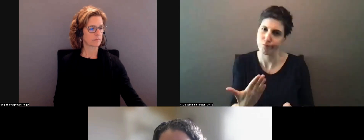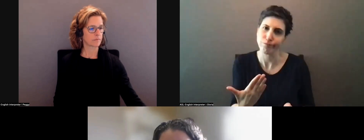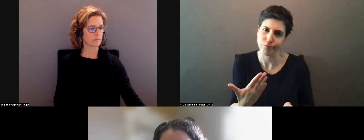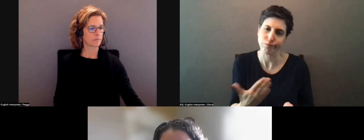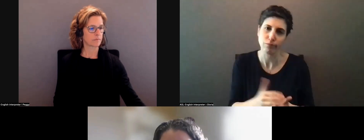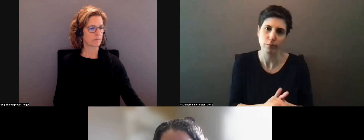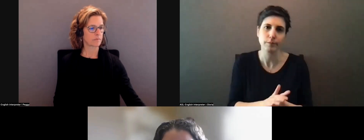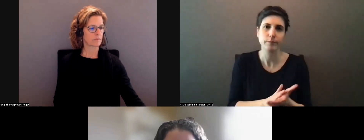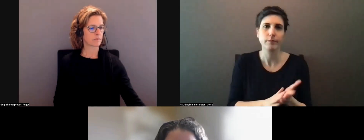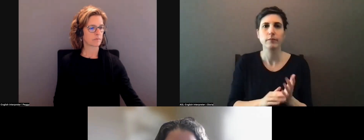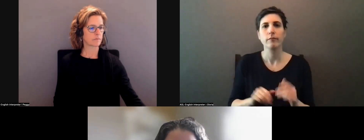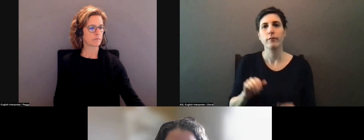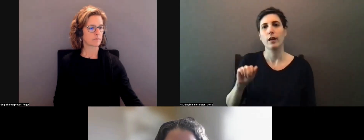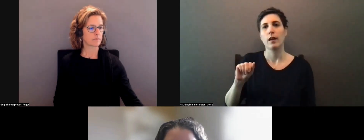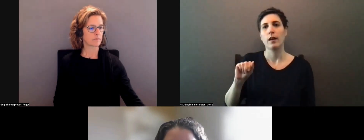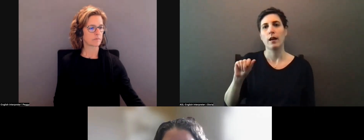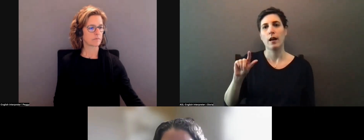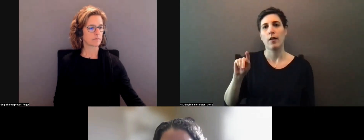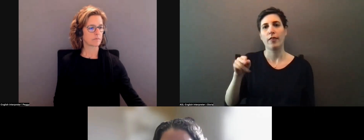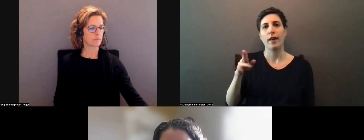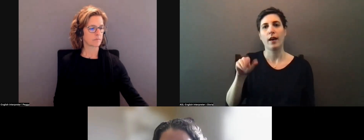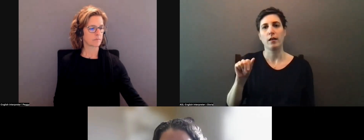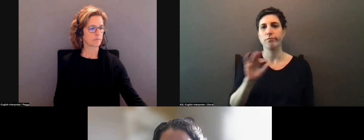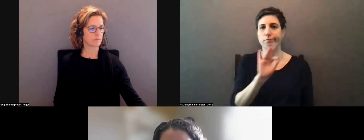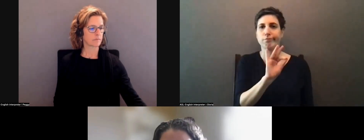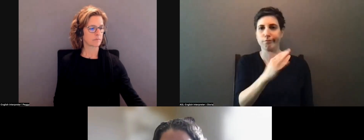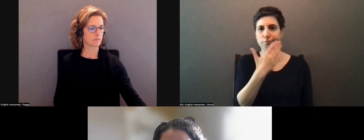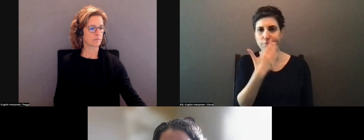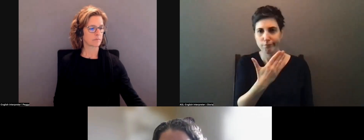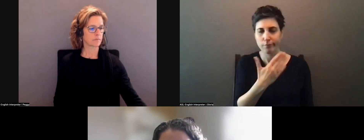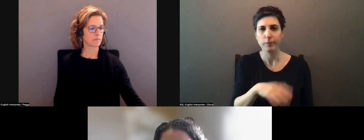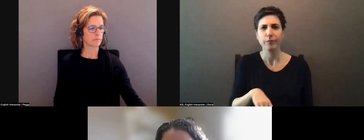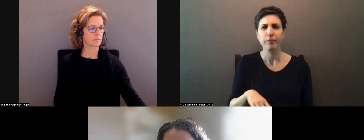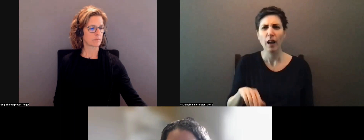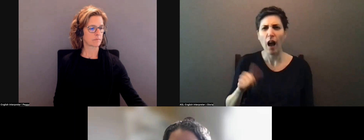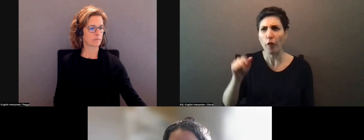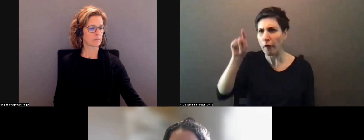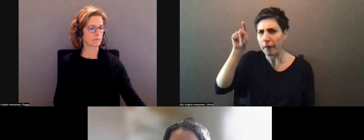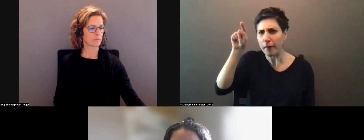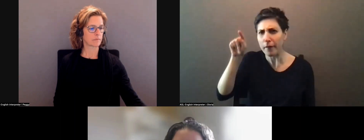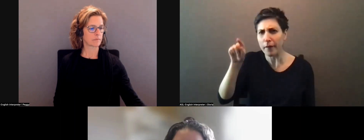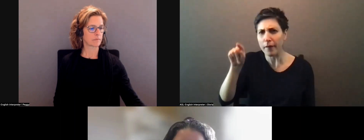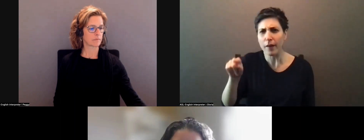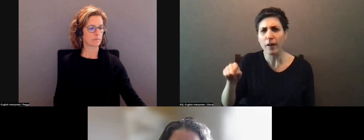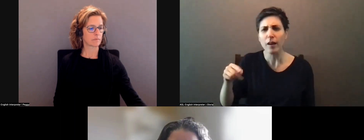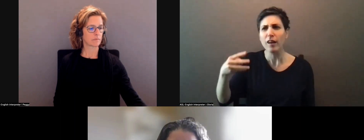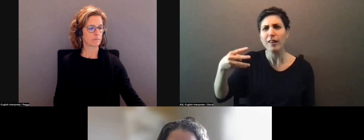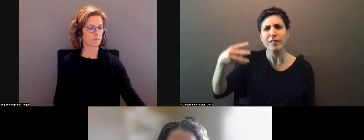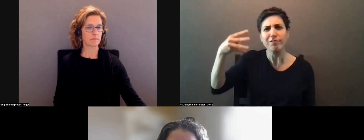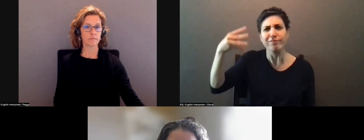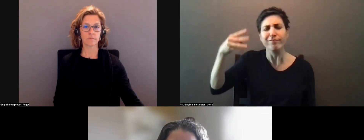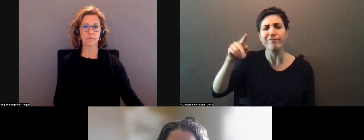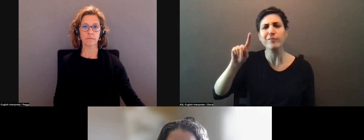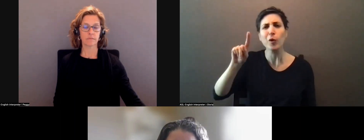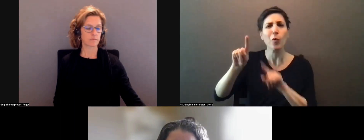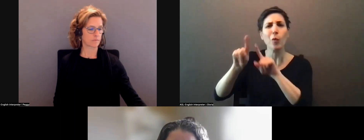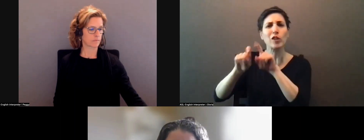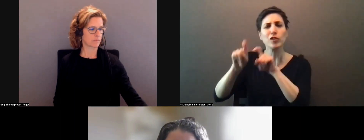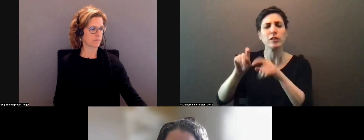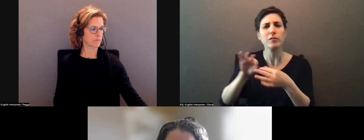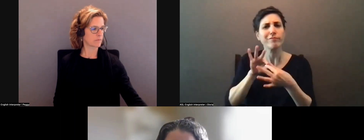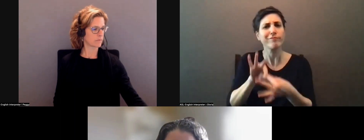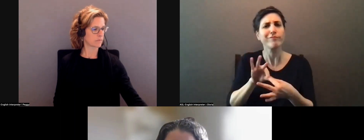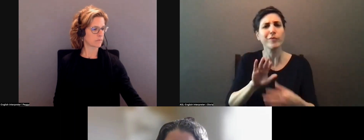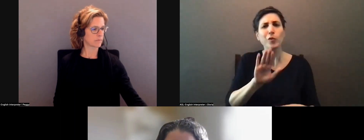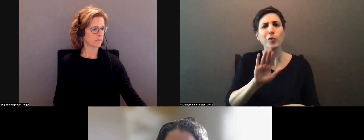It's a good call out. I guess a lot of the other comments were around the planner video,